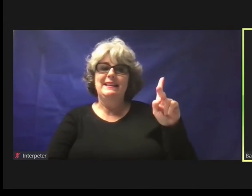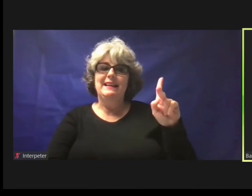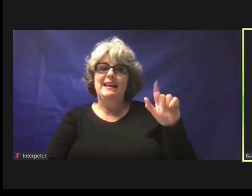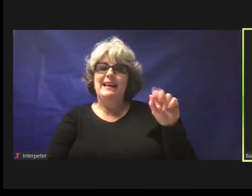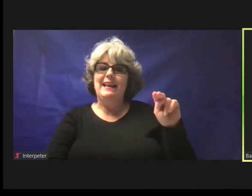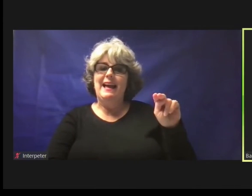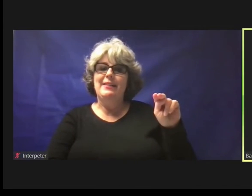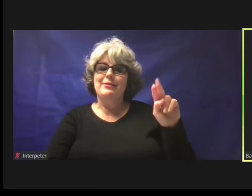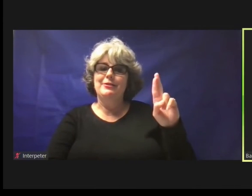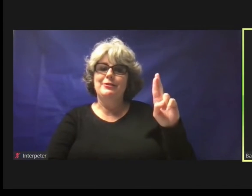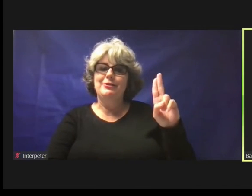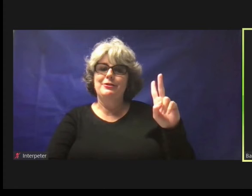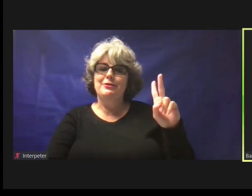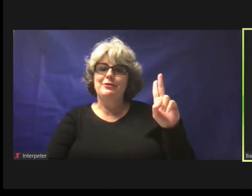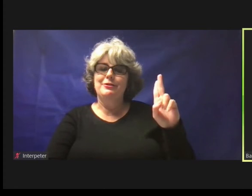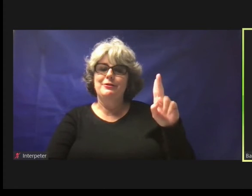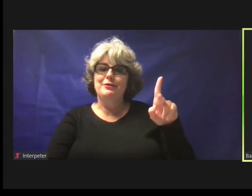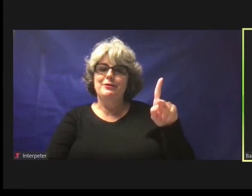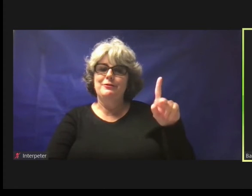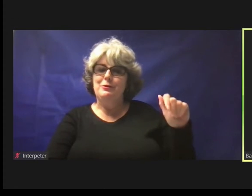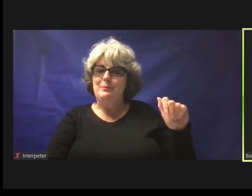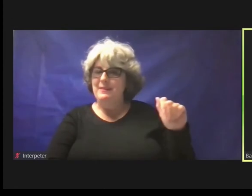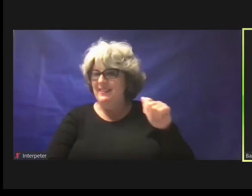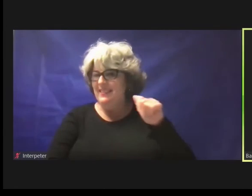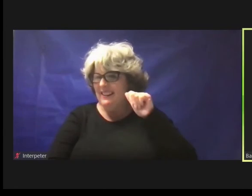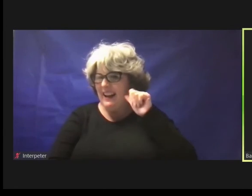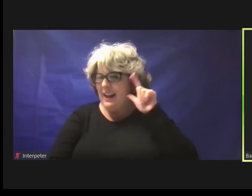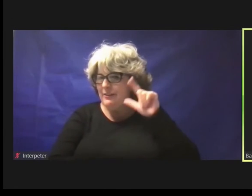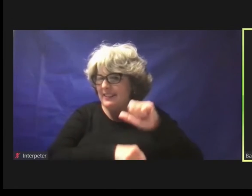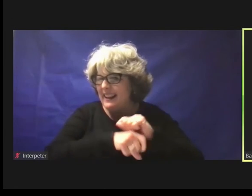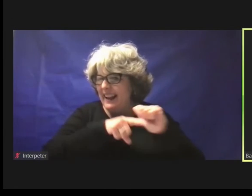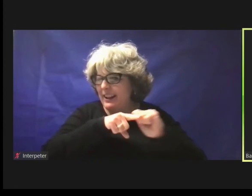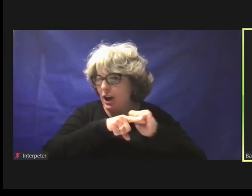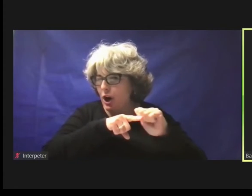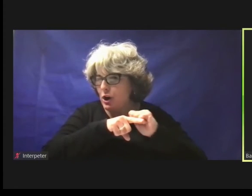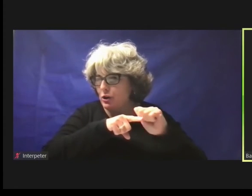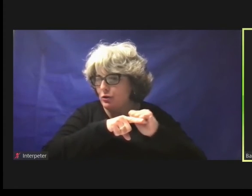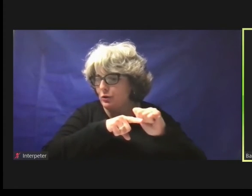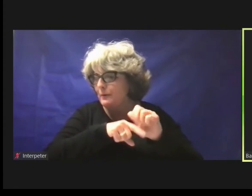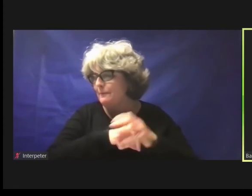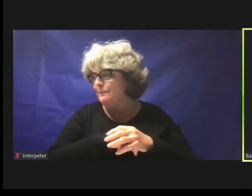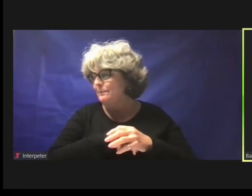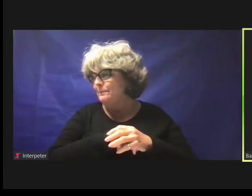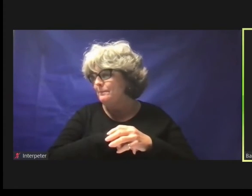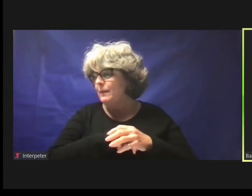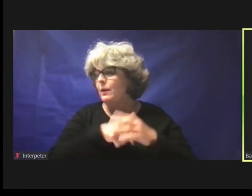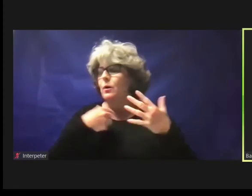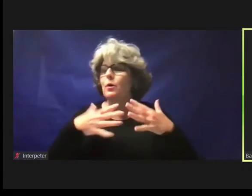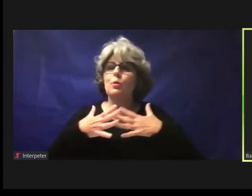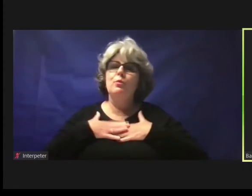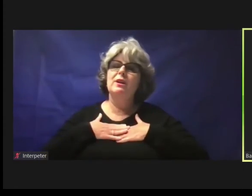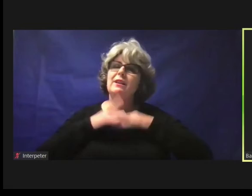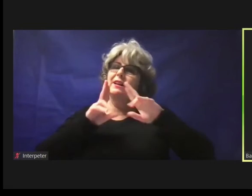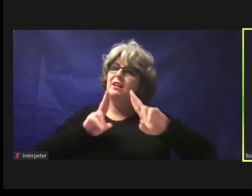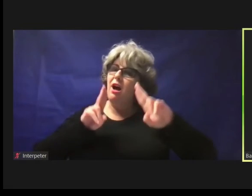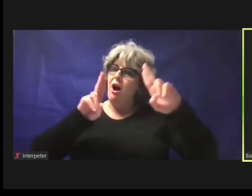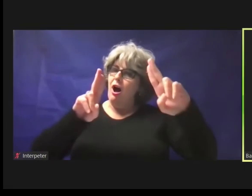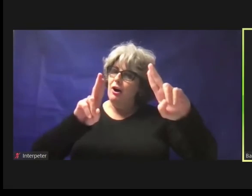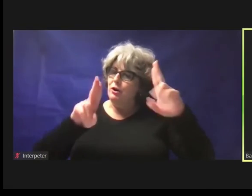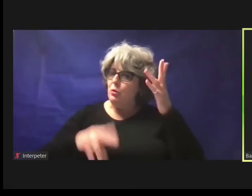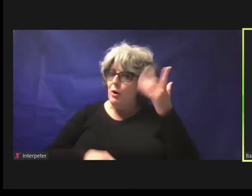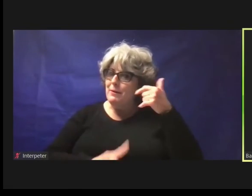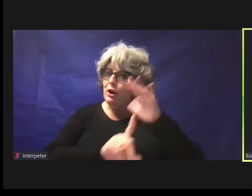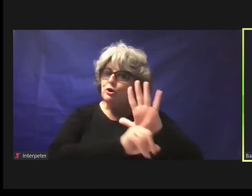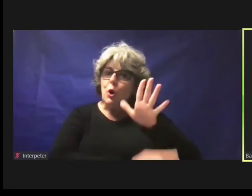day at our rehearsal. And as I told her, it was such an honor to meet her because